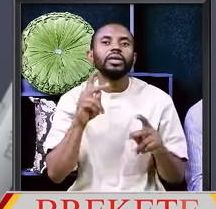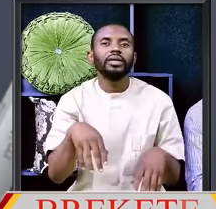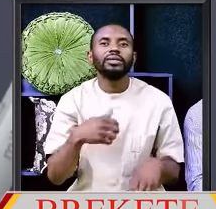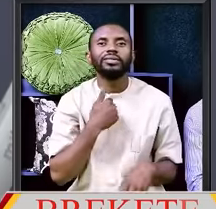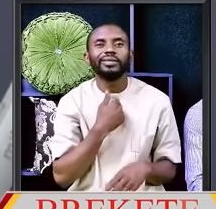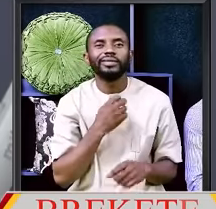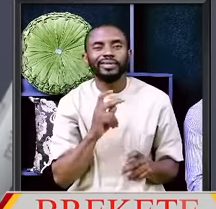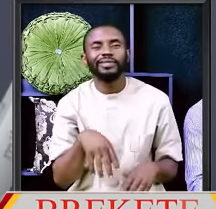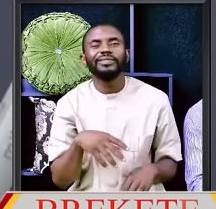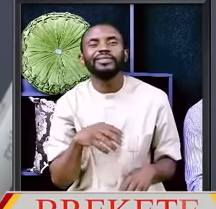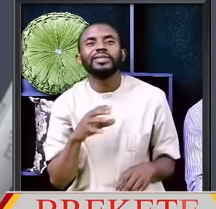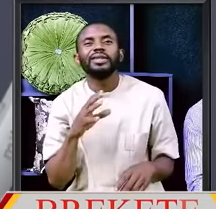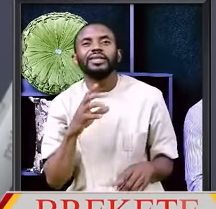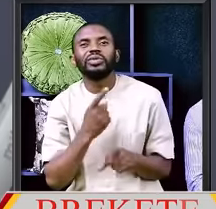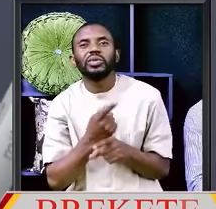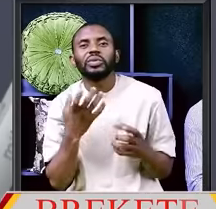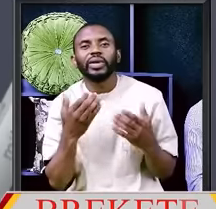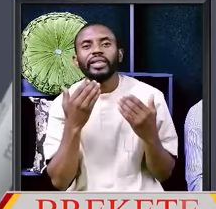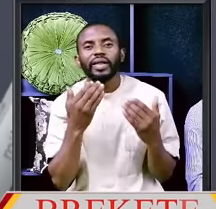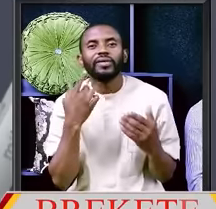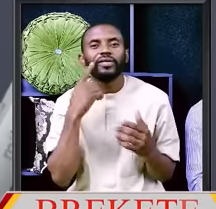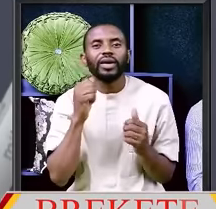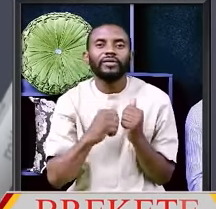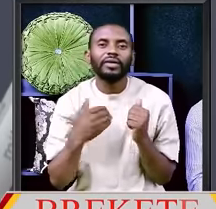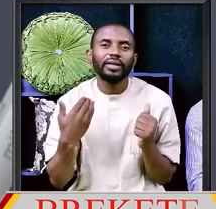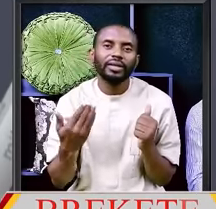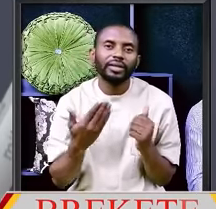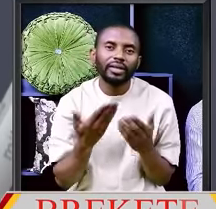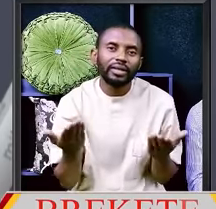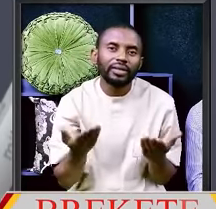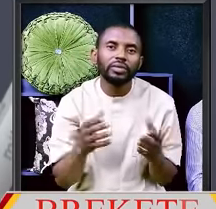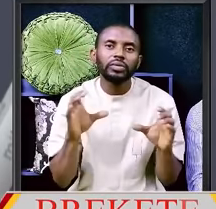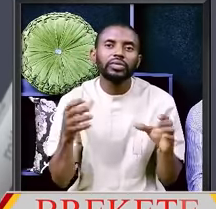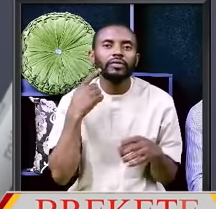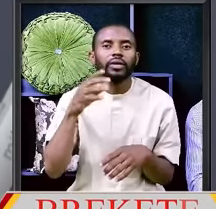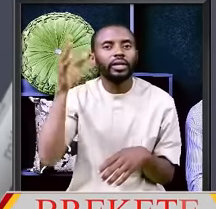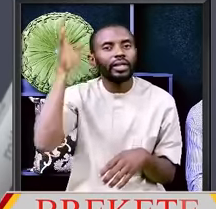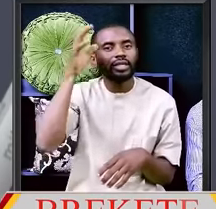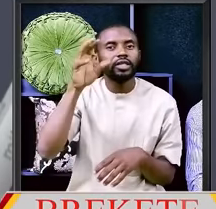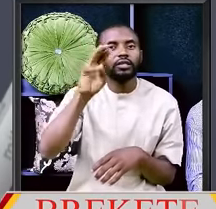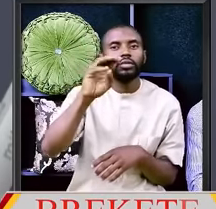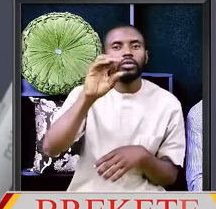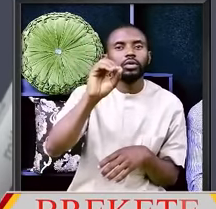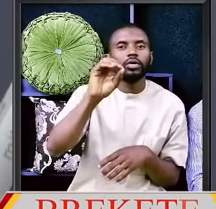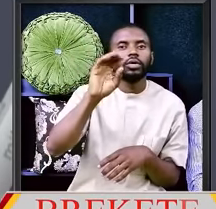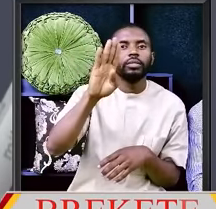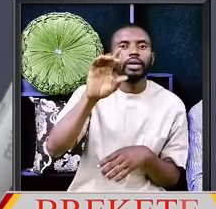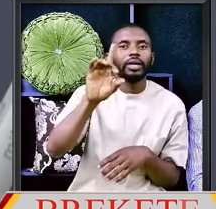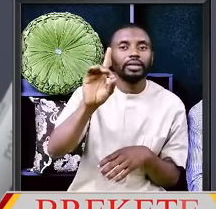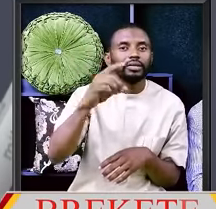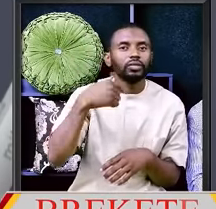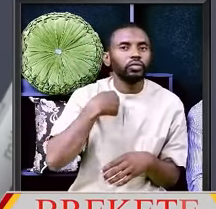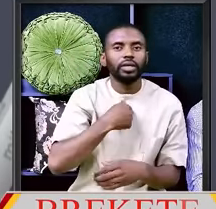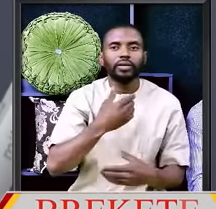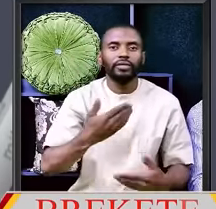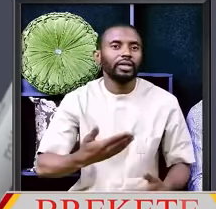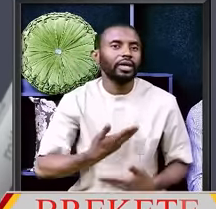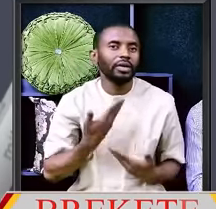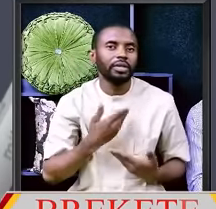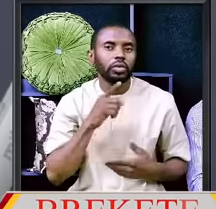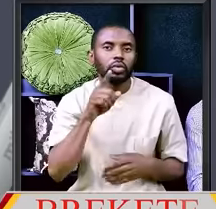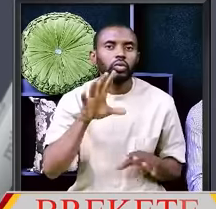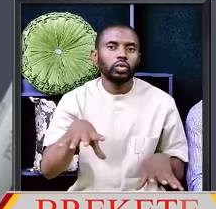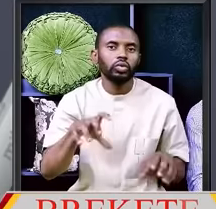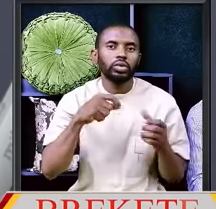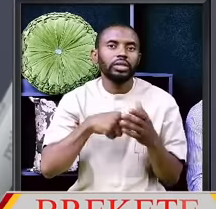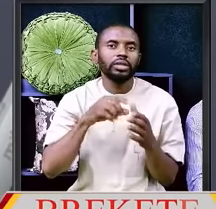sir. Yeah, I just want to thank you for everything you have been doing for Daddy Mohbad’s. Yes, ma. And we are very happy since he took this